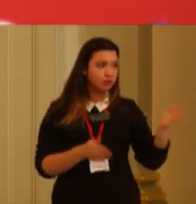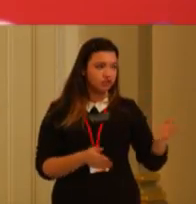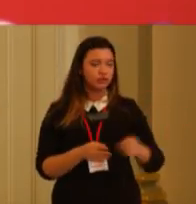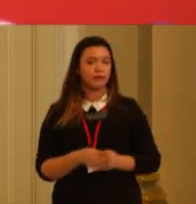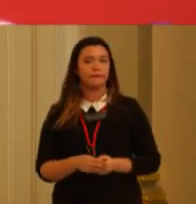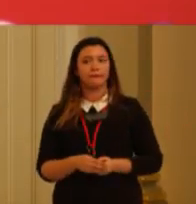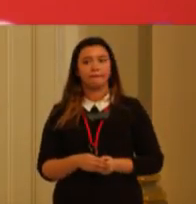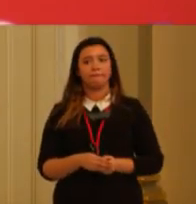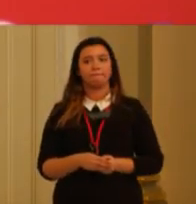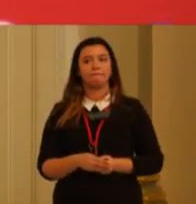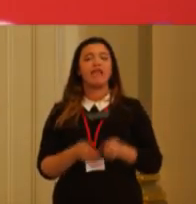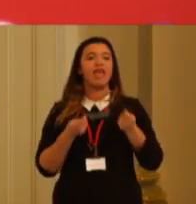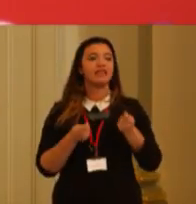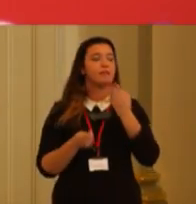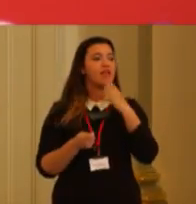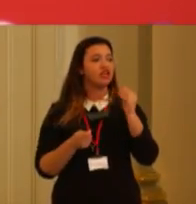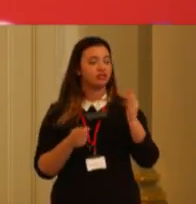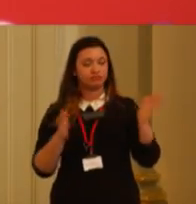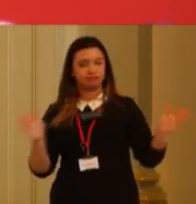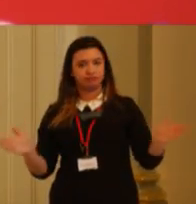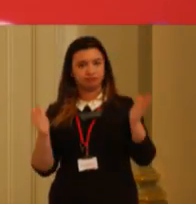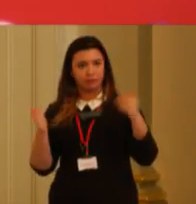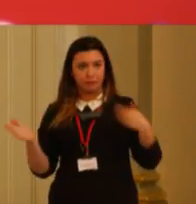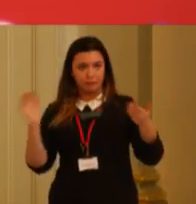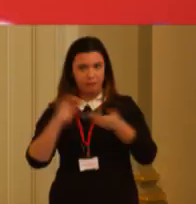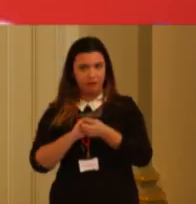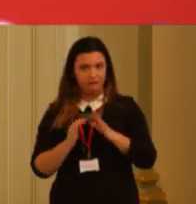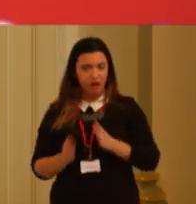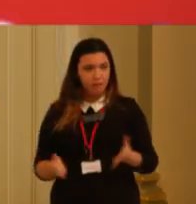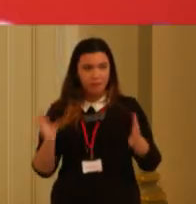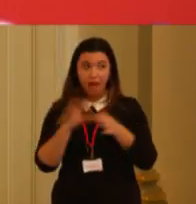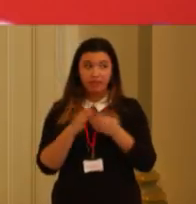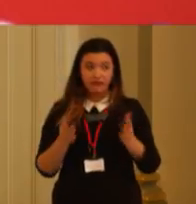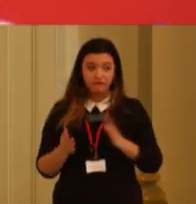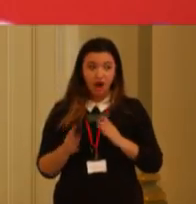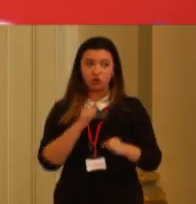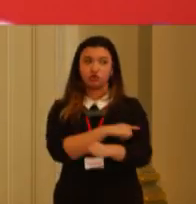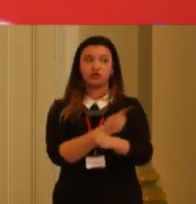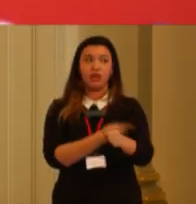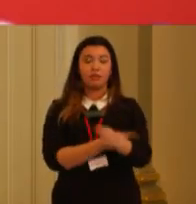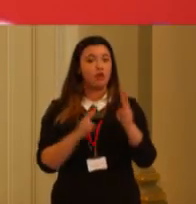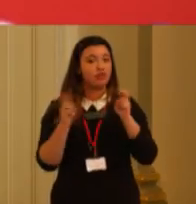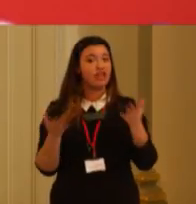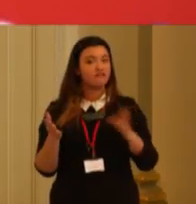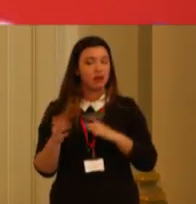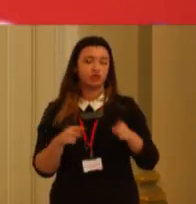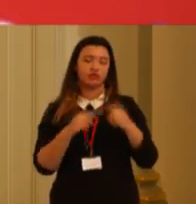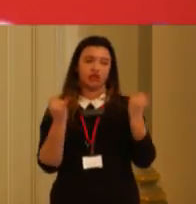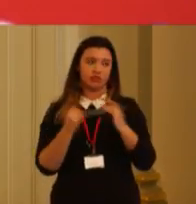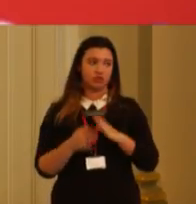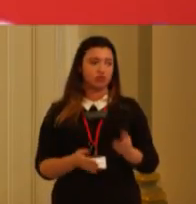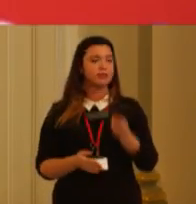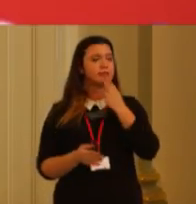education policies. He also is having tremendous experience in that. He's coming from Education